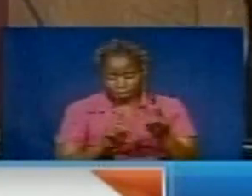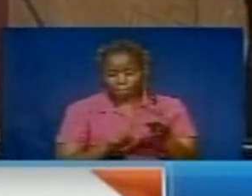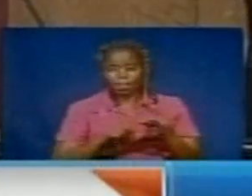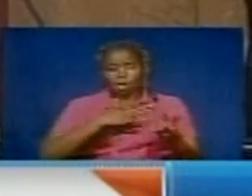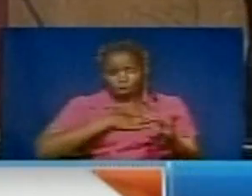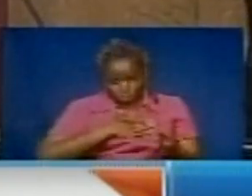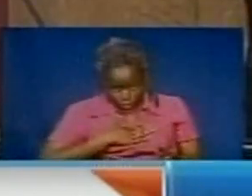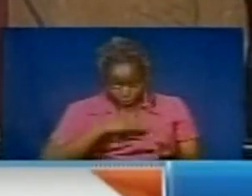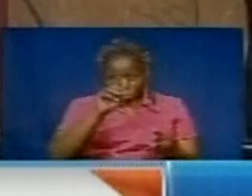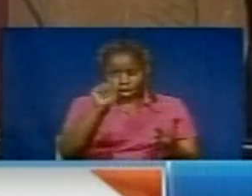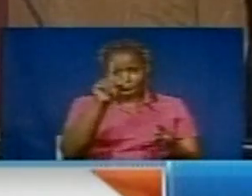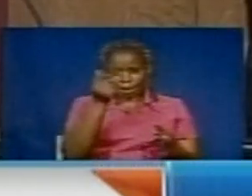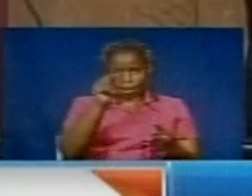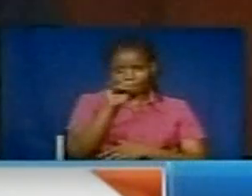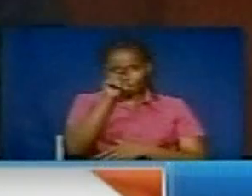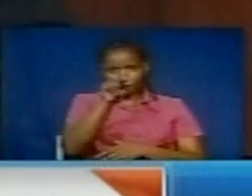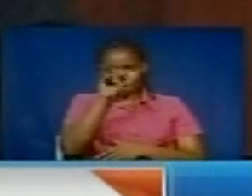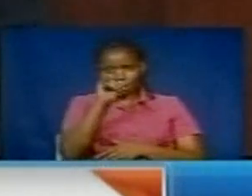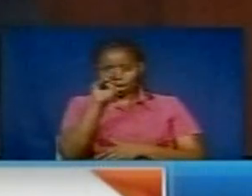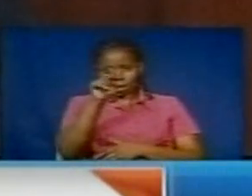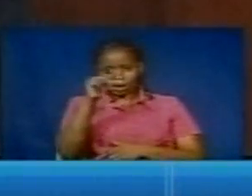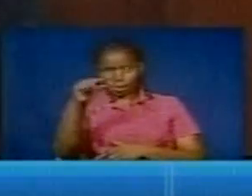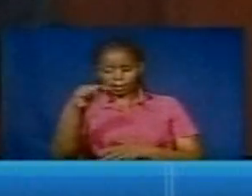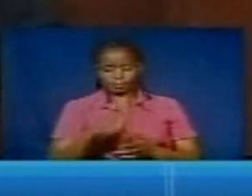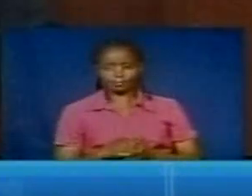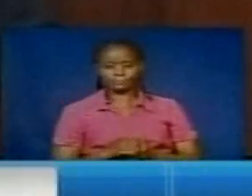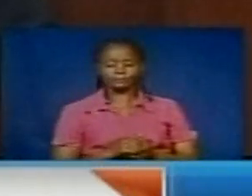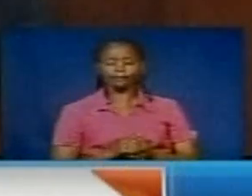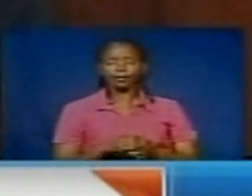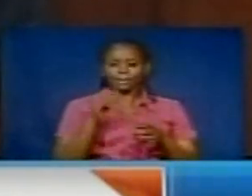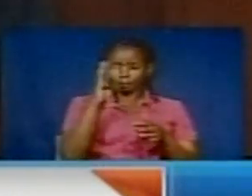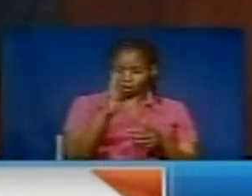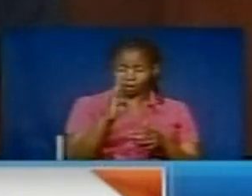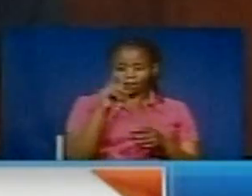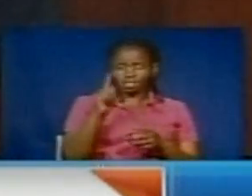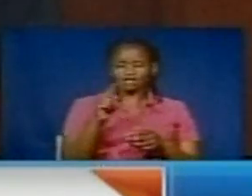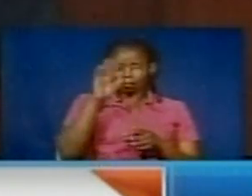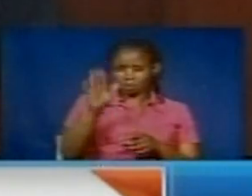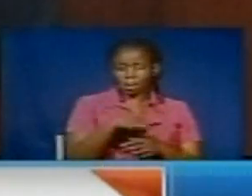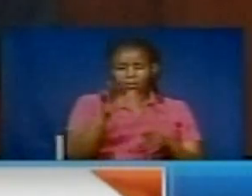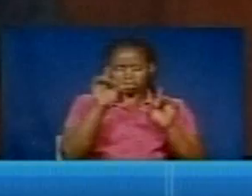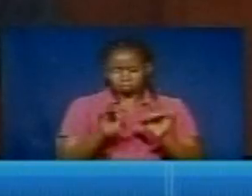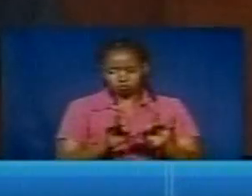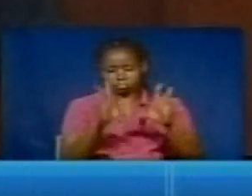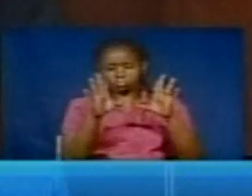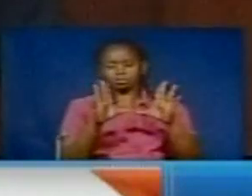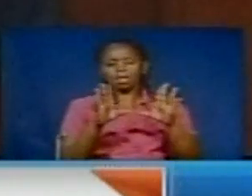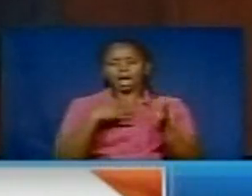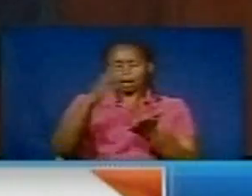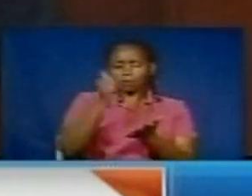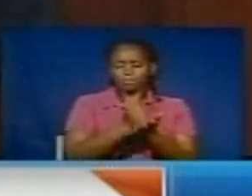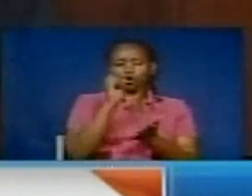Secretary nominees and rejected one. This House rejects the appointment of Mrs. Phyllis